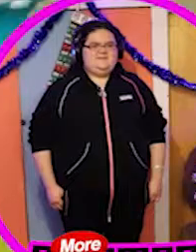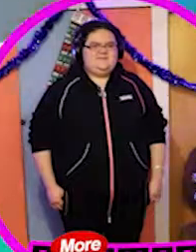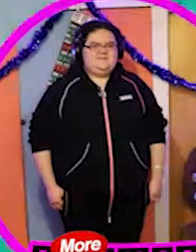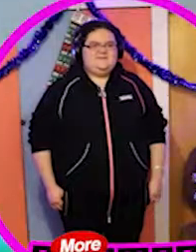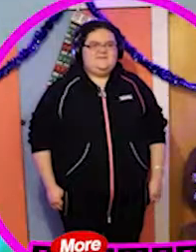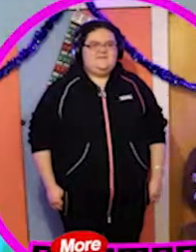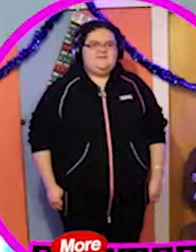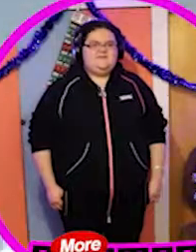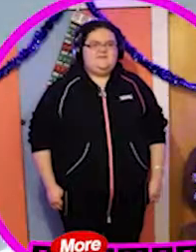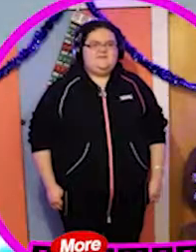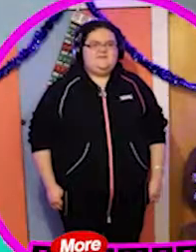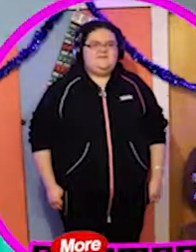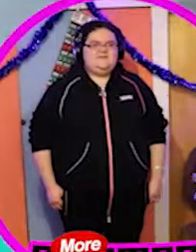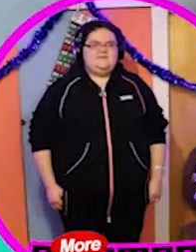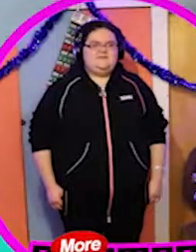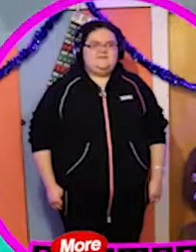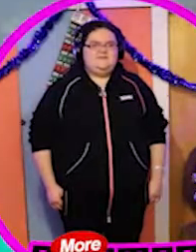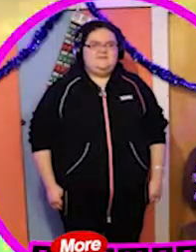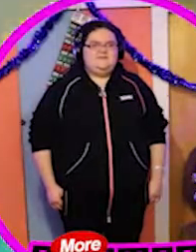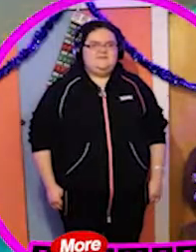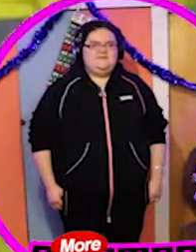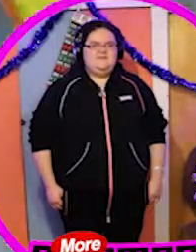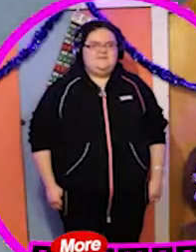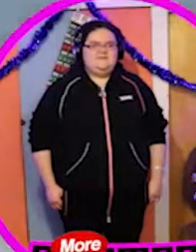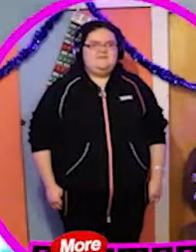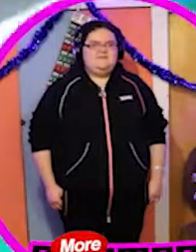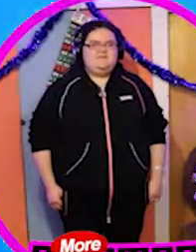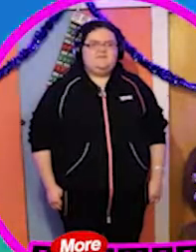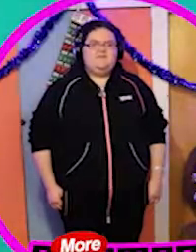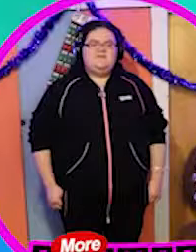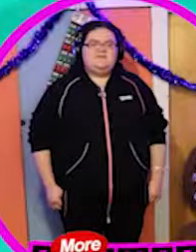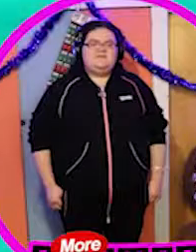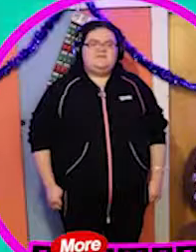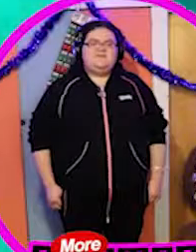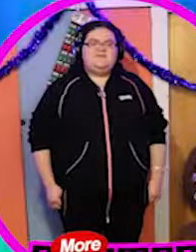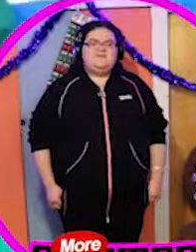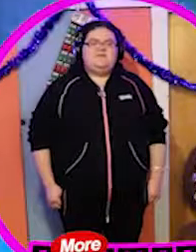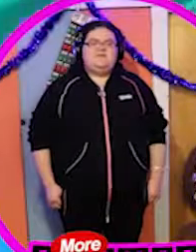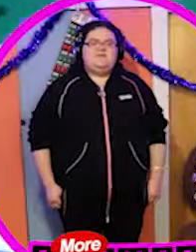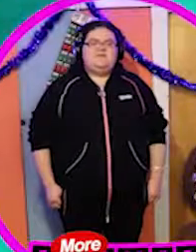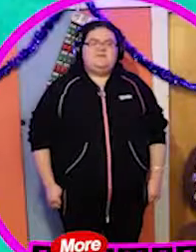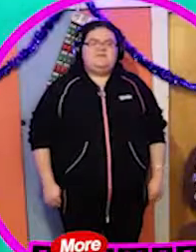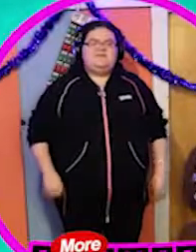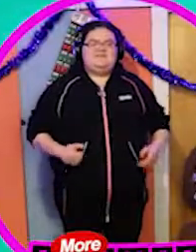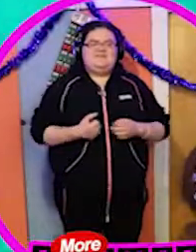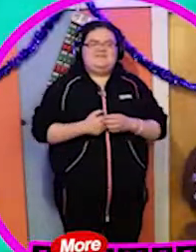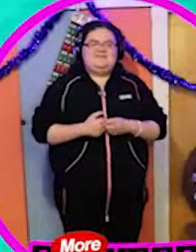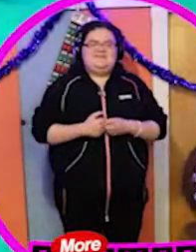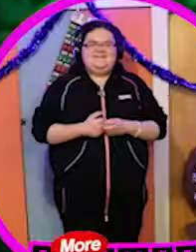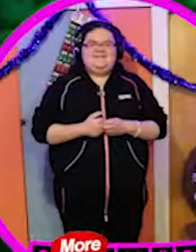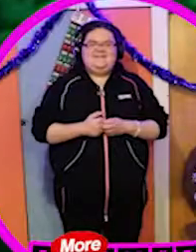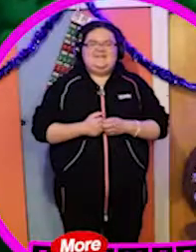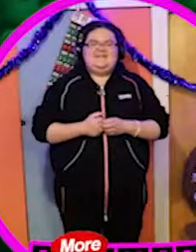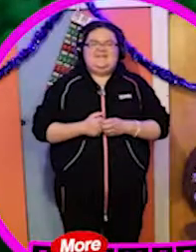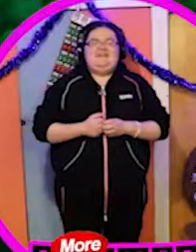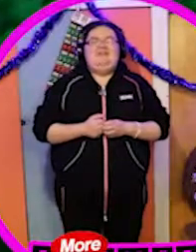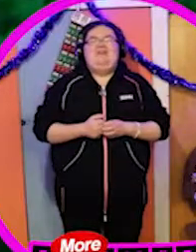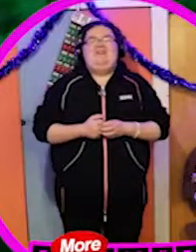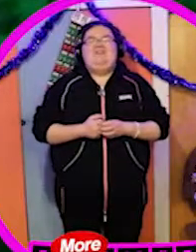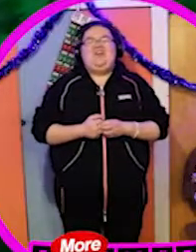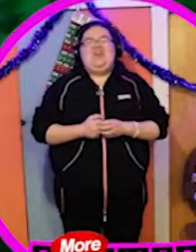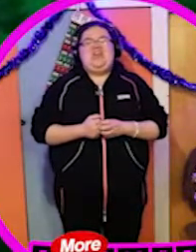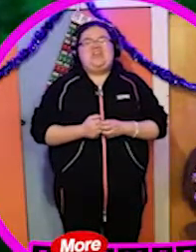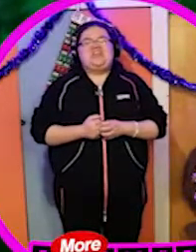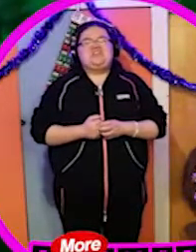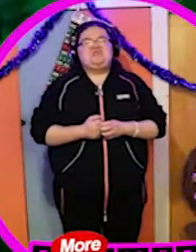Yeah, fucking cool. Oh, did I make it? Get did I get eliminated? You're alive, you made it. I'm alive! Yes! I